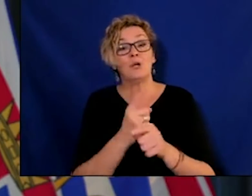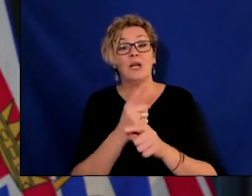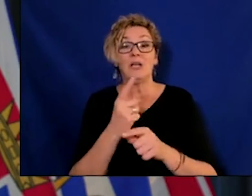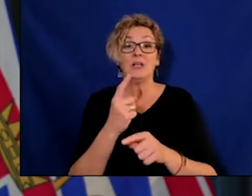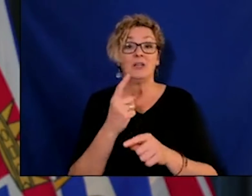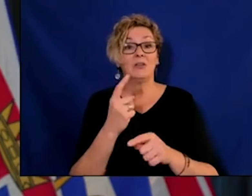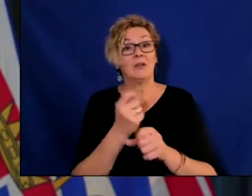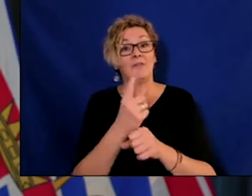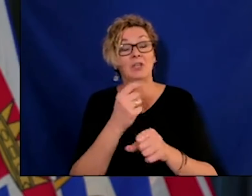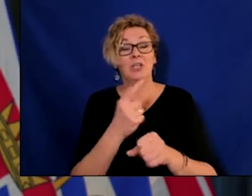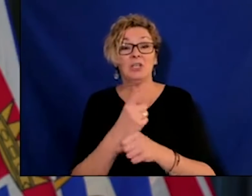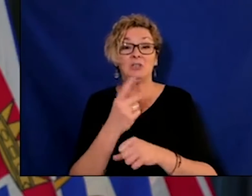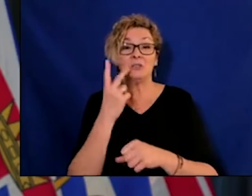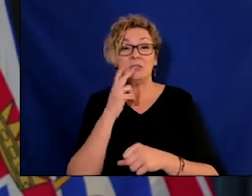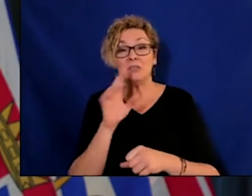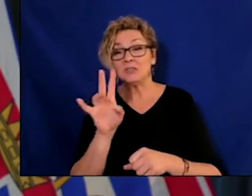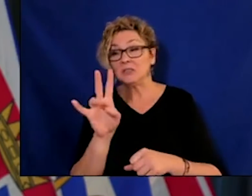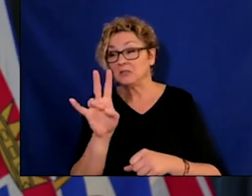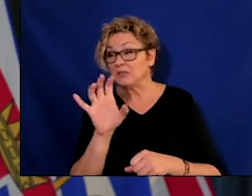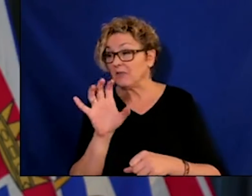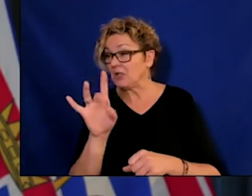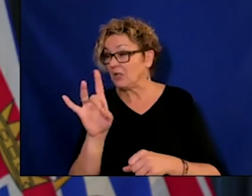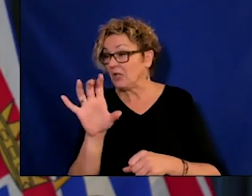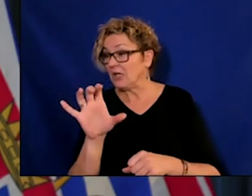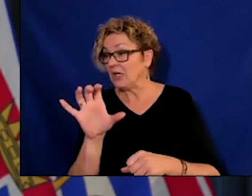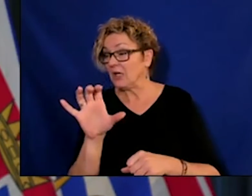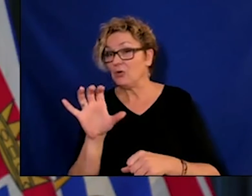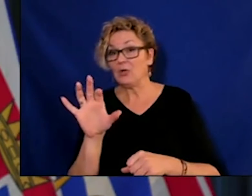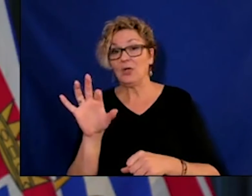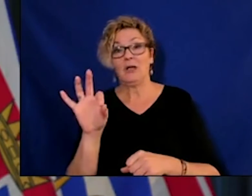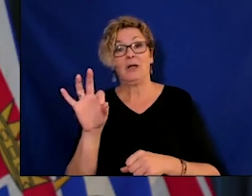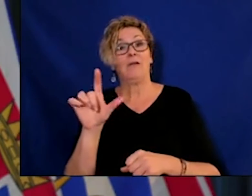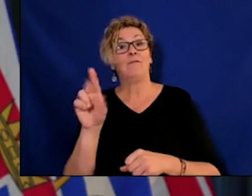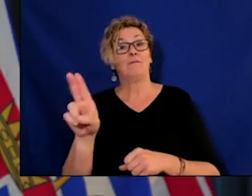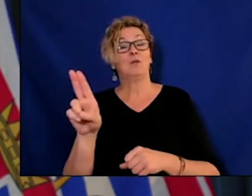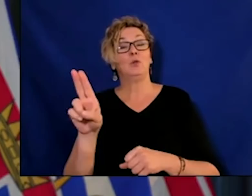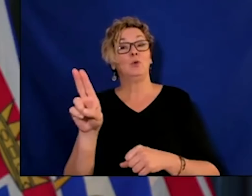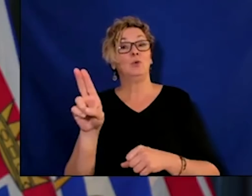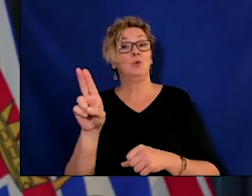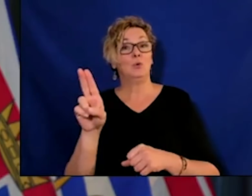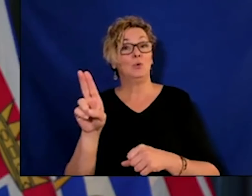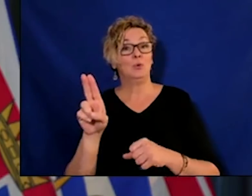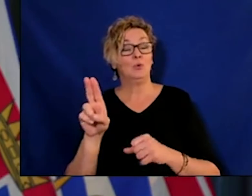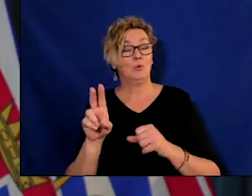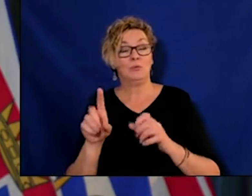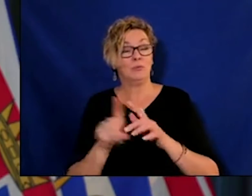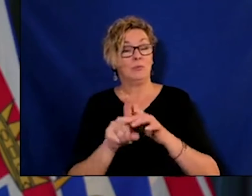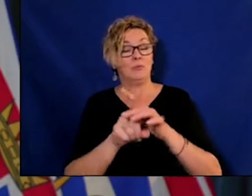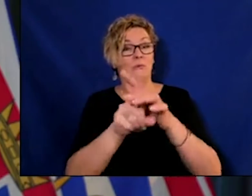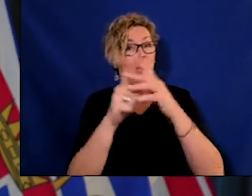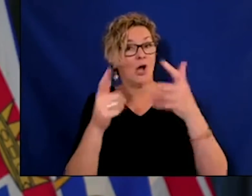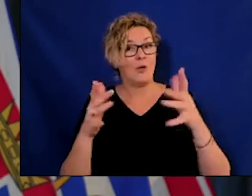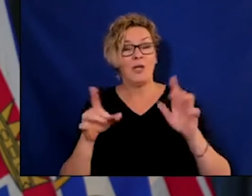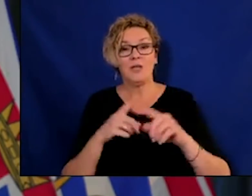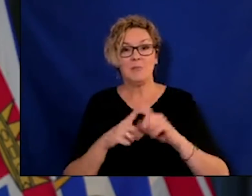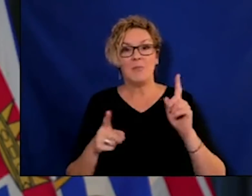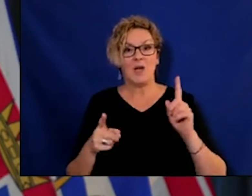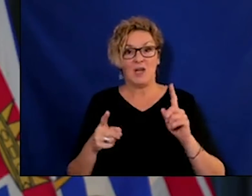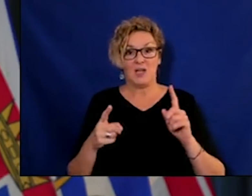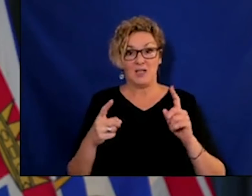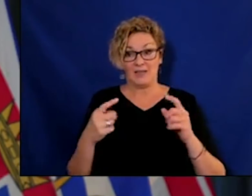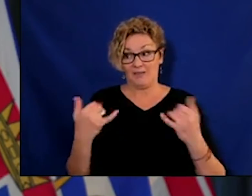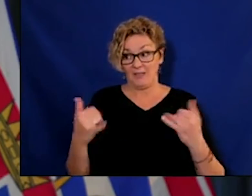up until last week, we saw somewhere around 7. So we are quite confident that we are looking for it, and we're not seeing a lot